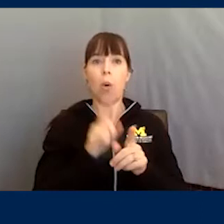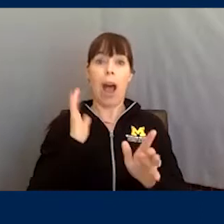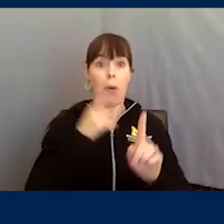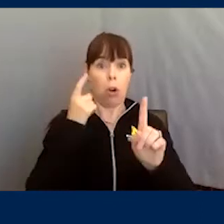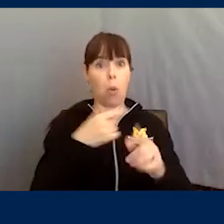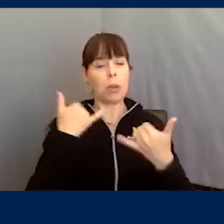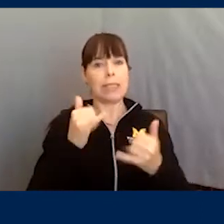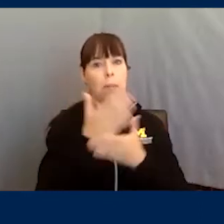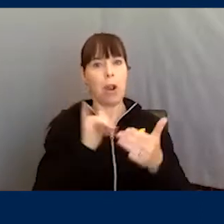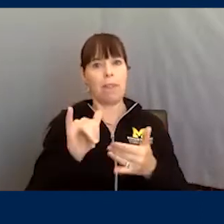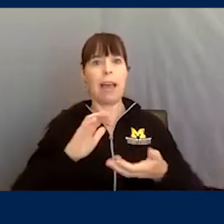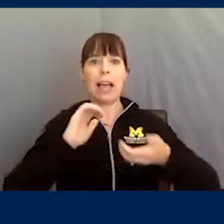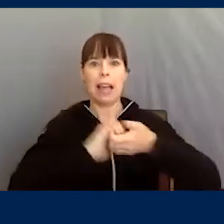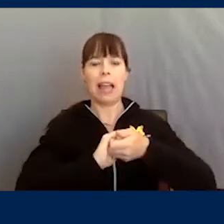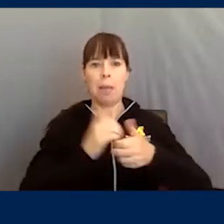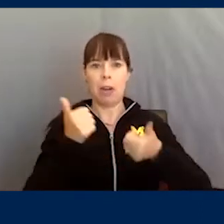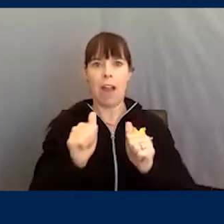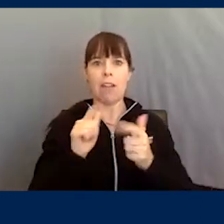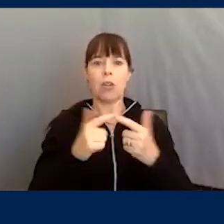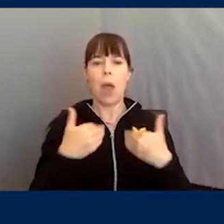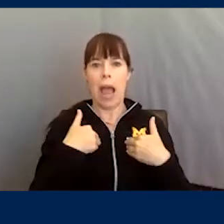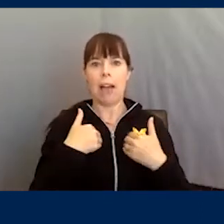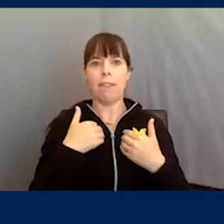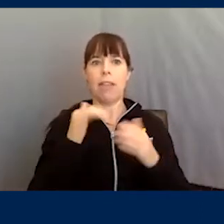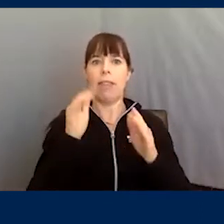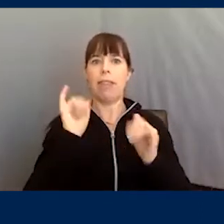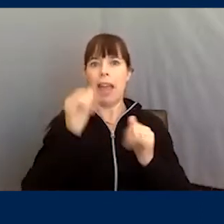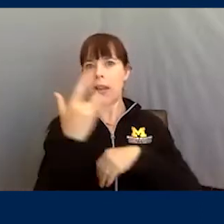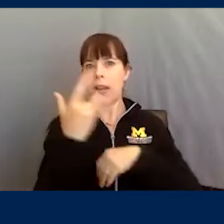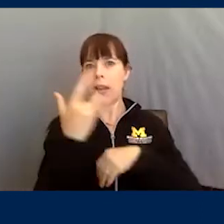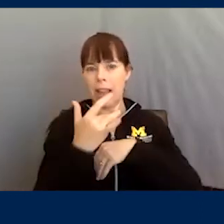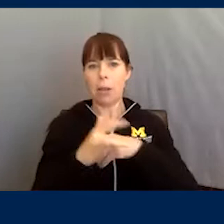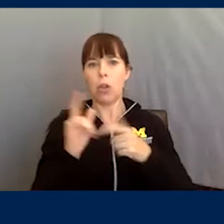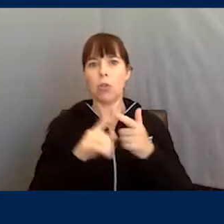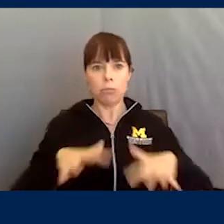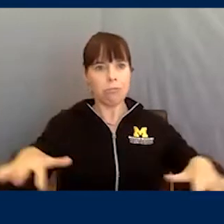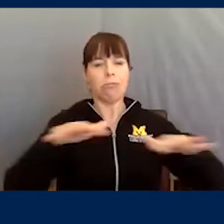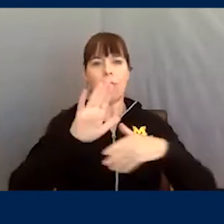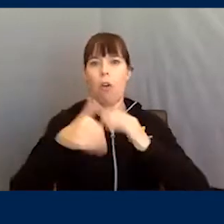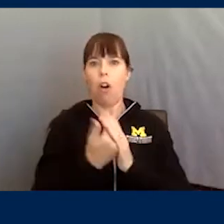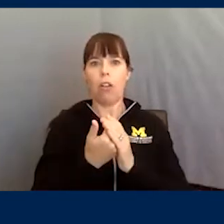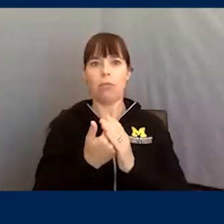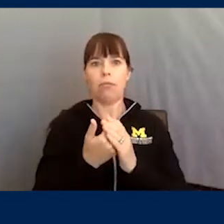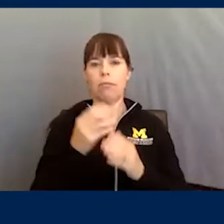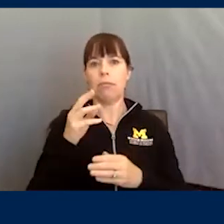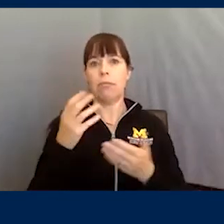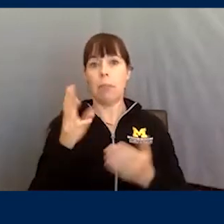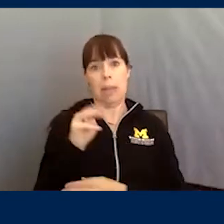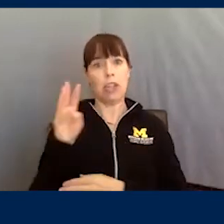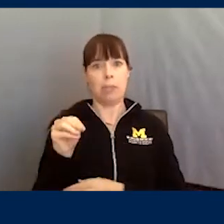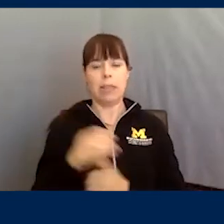part of this collaborative, to have this information available to the entire entirety of Michigan medicine